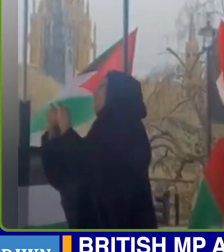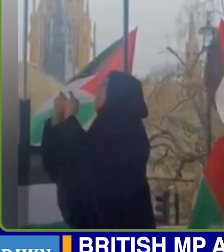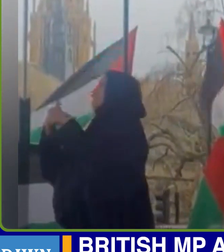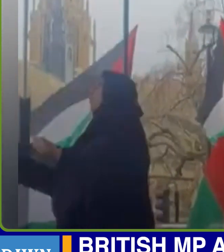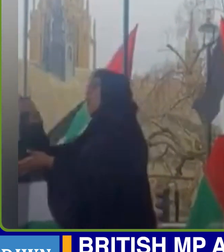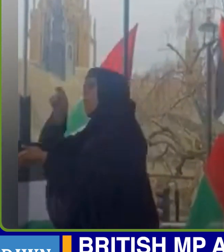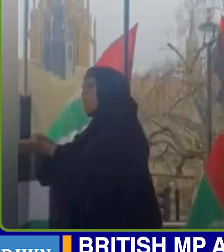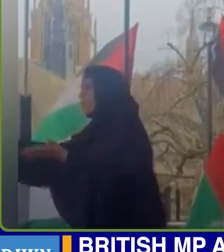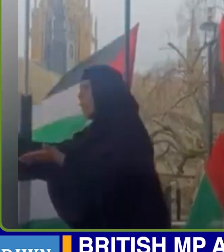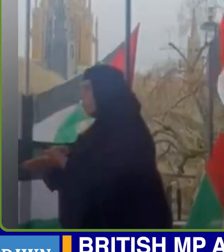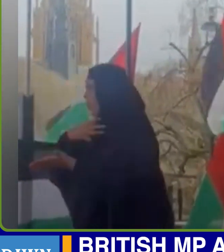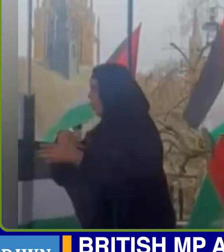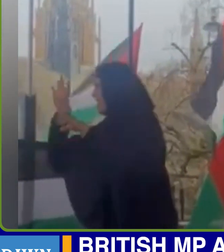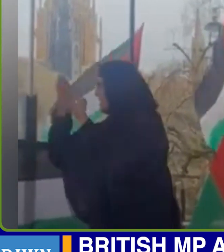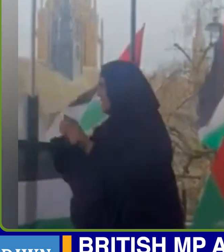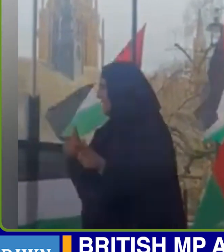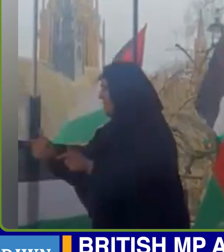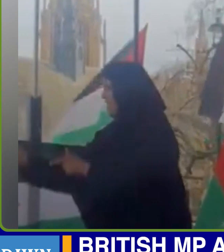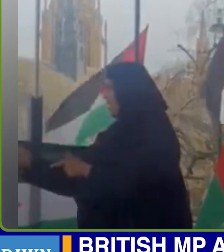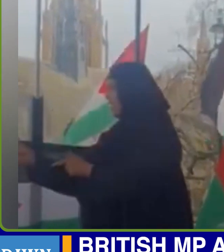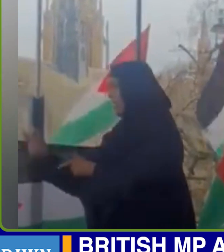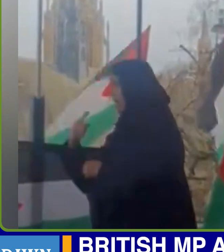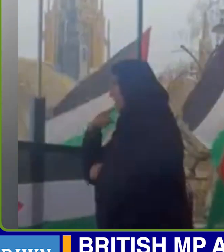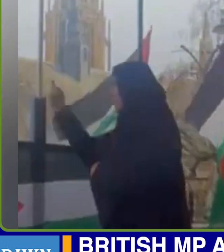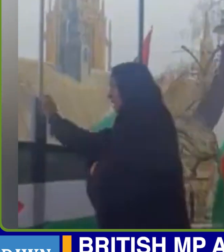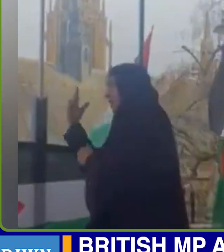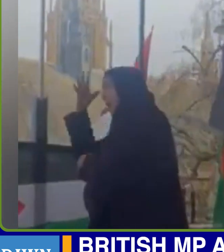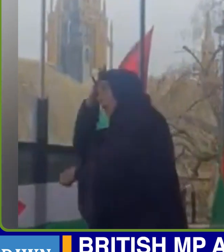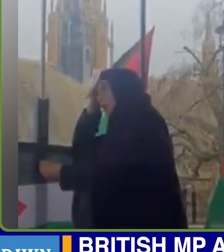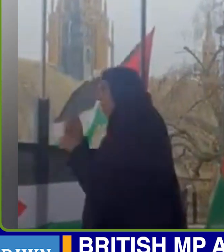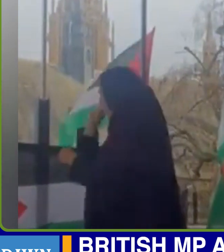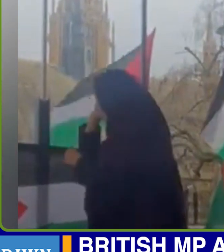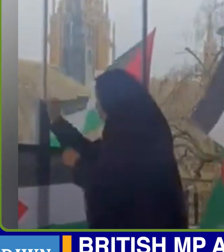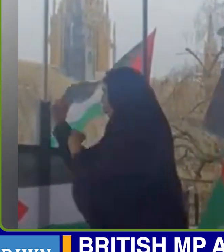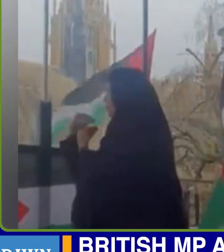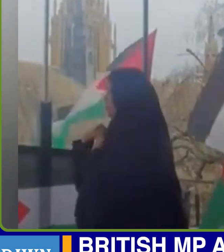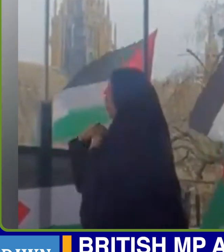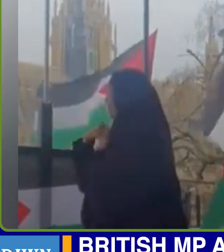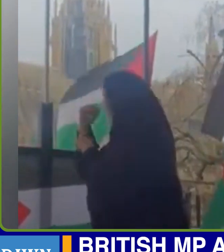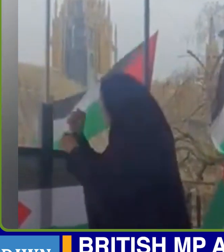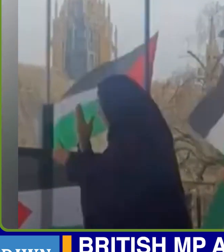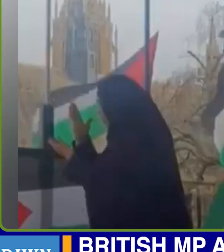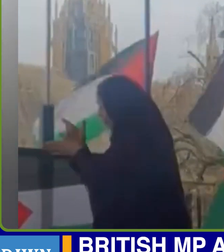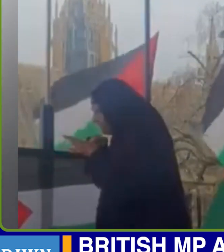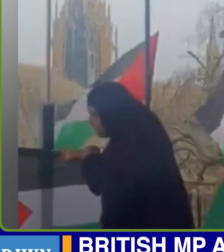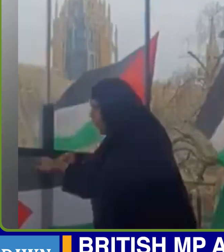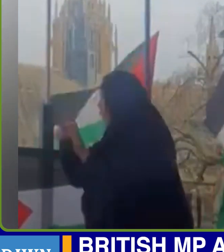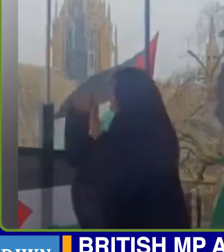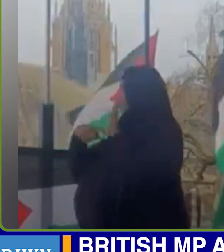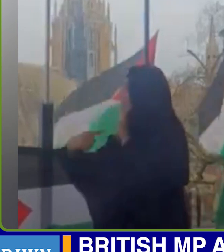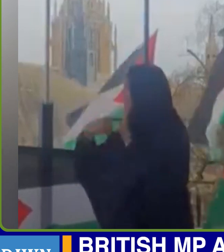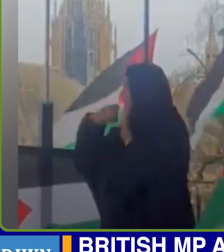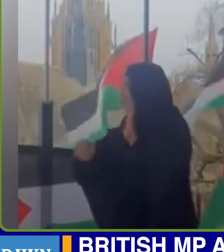Gaza, we call on the government to play its role to ensure that it's actually implemented. And we